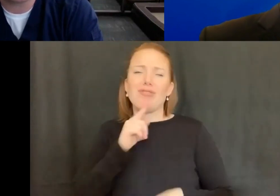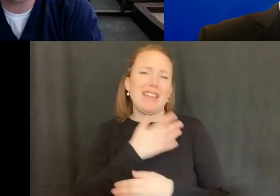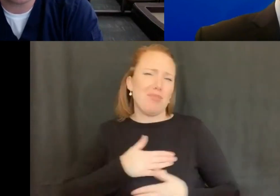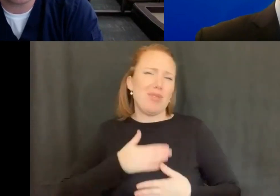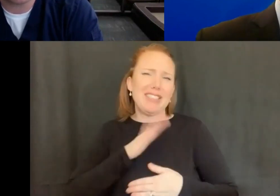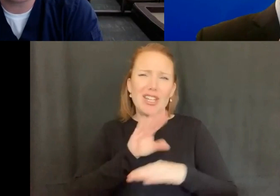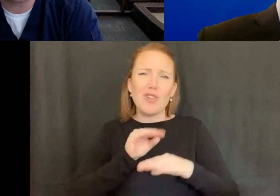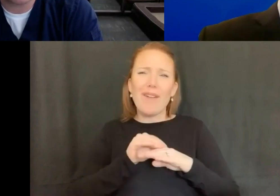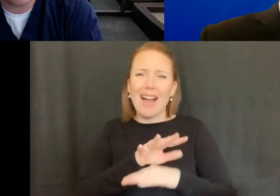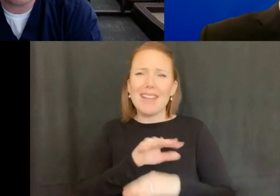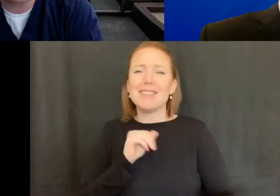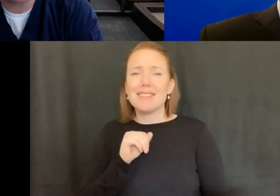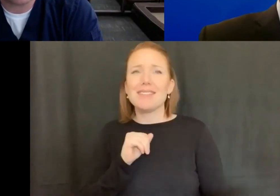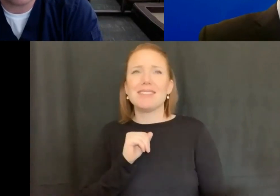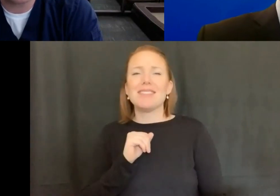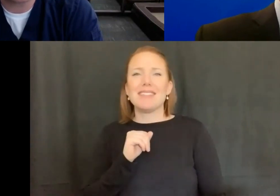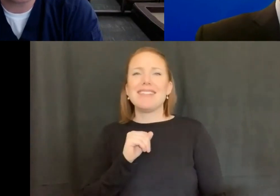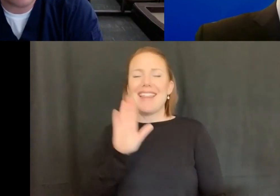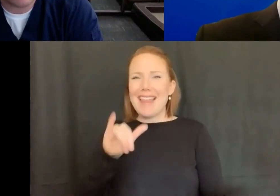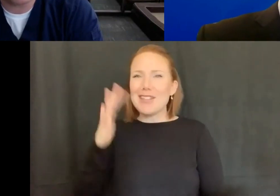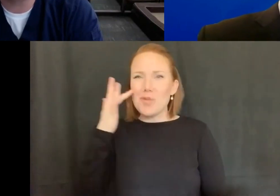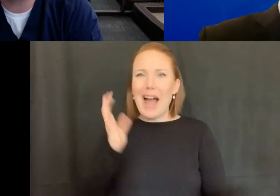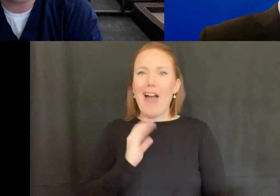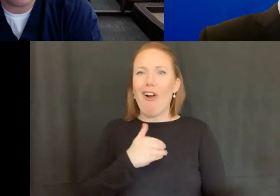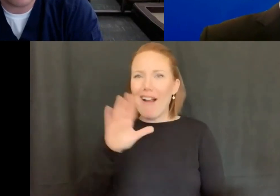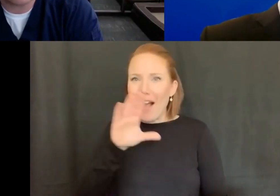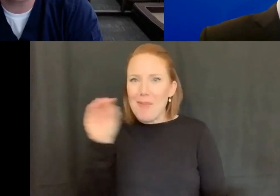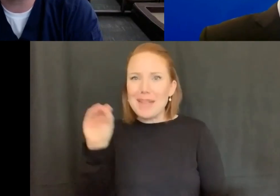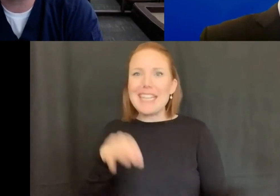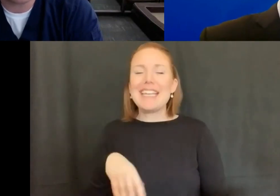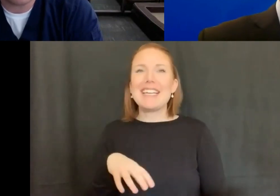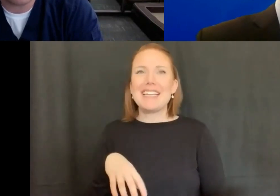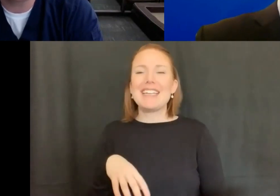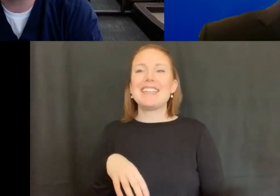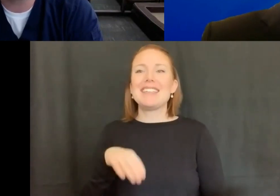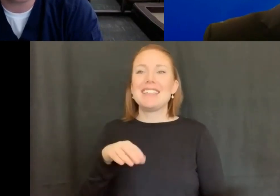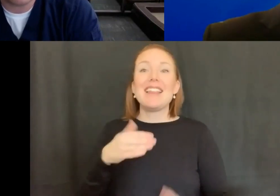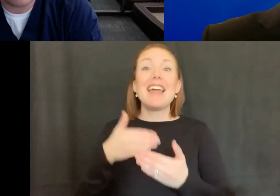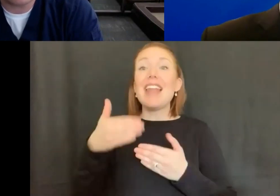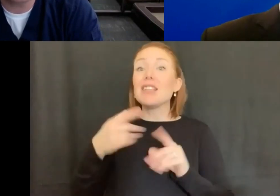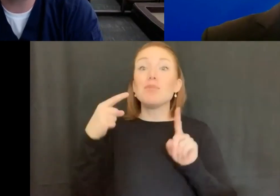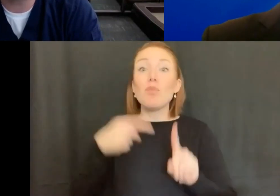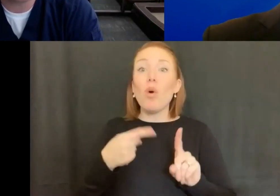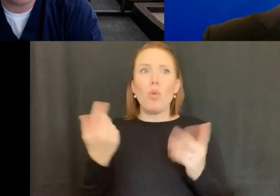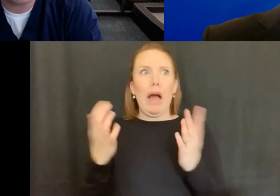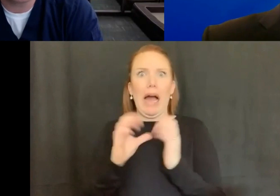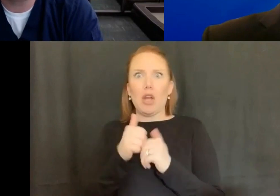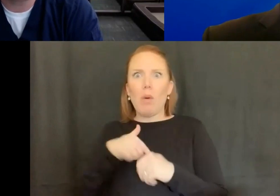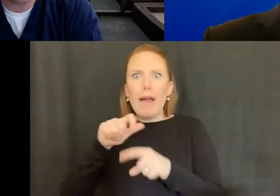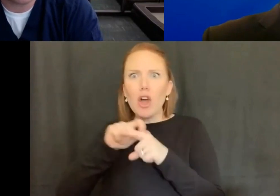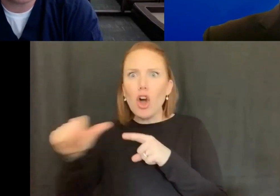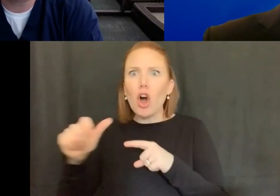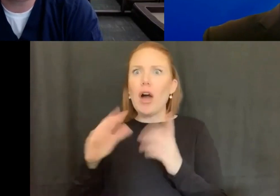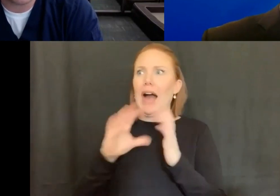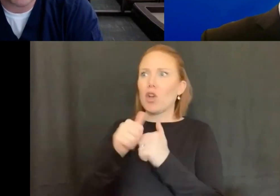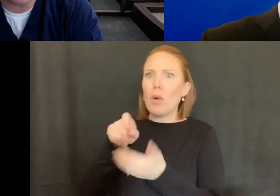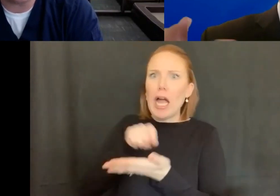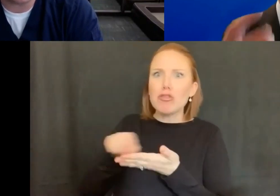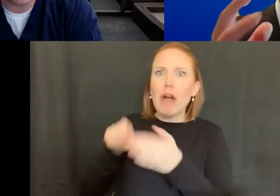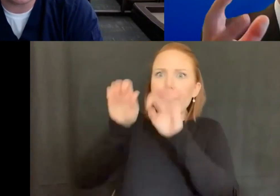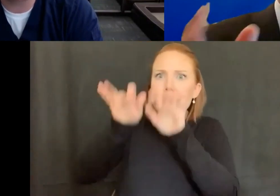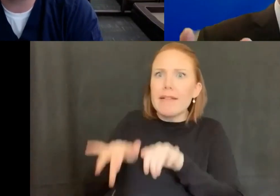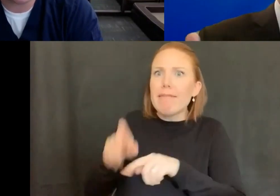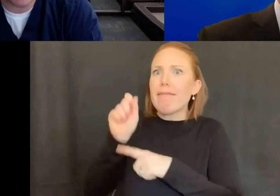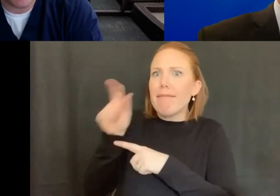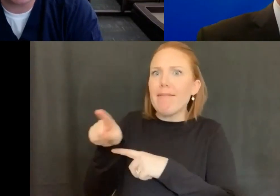that. But this is why our company, what we do. Okay, the next point is like, well, then how do I call them? How do I write them? What do I say? So